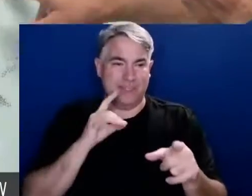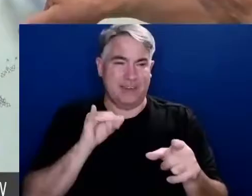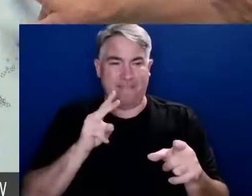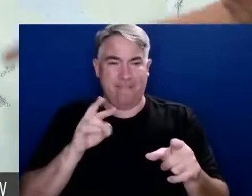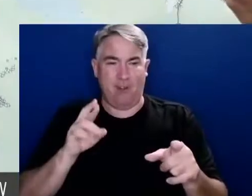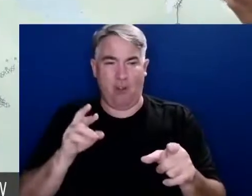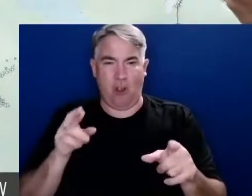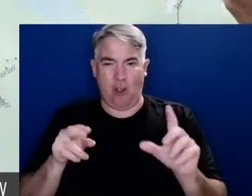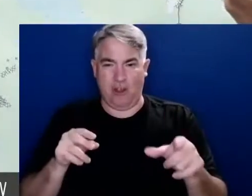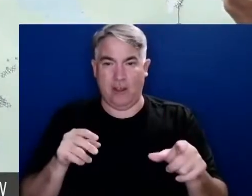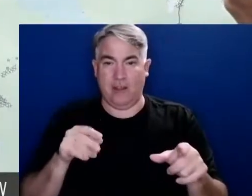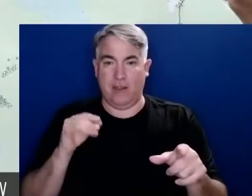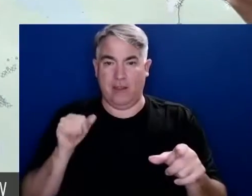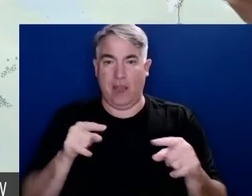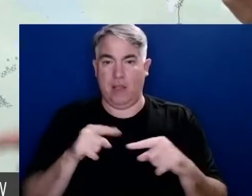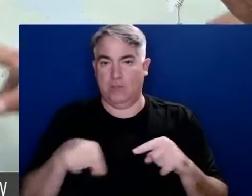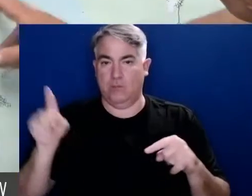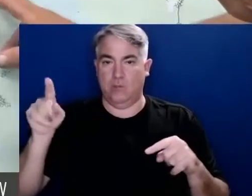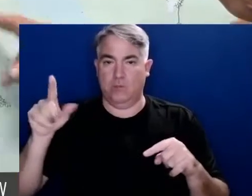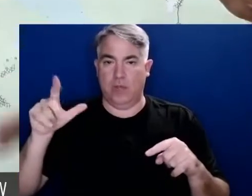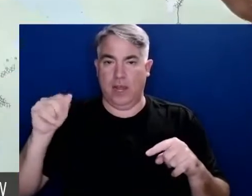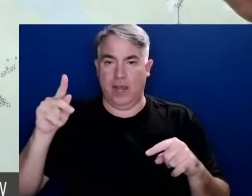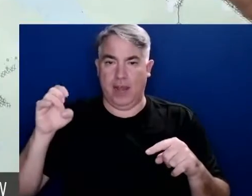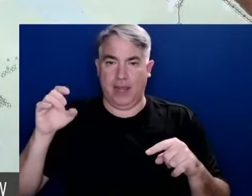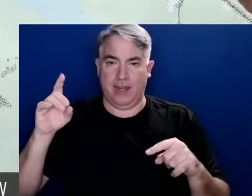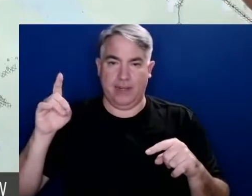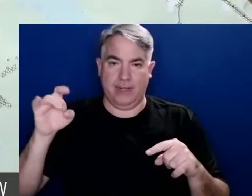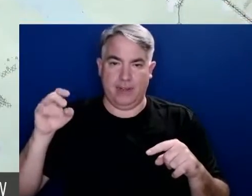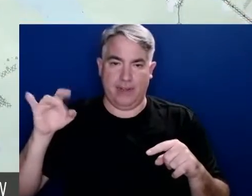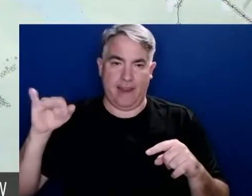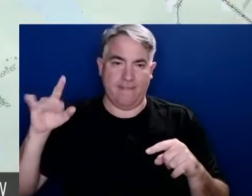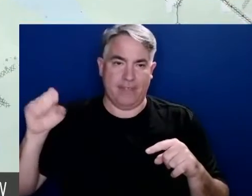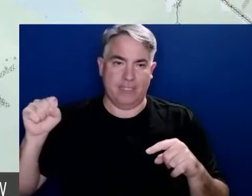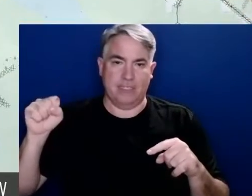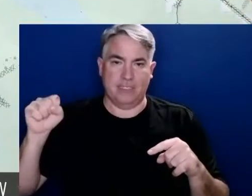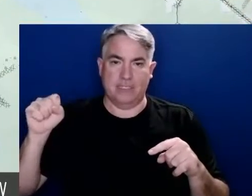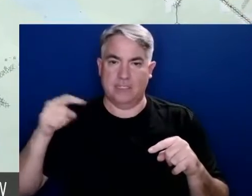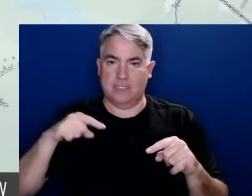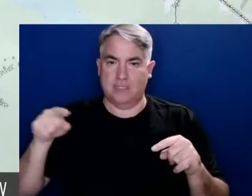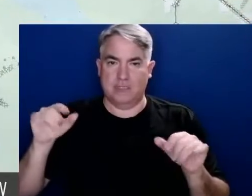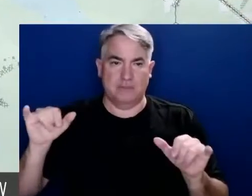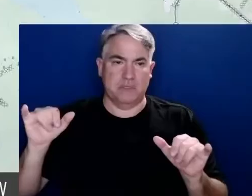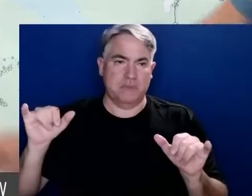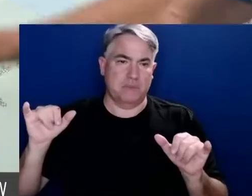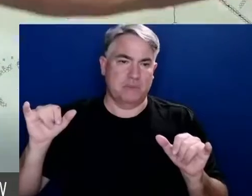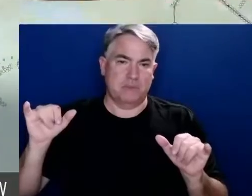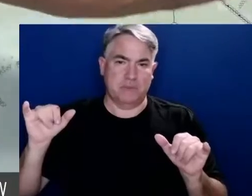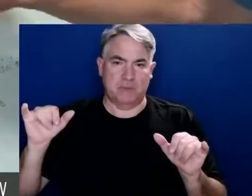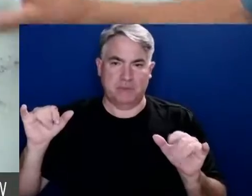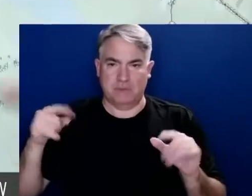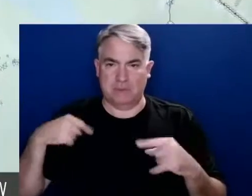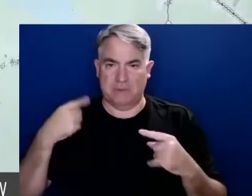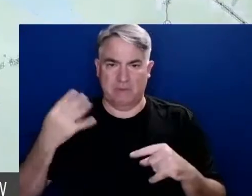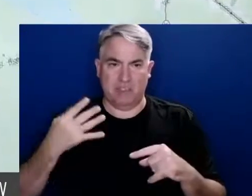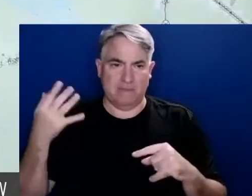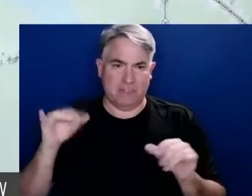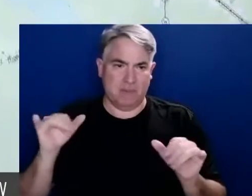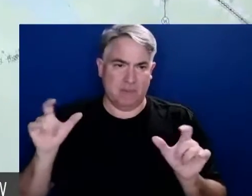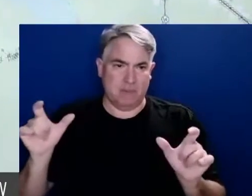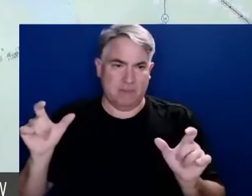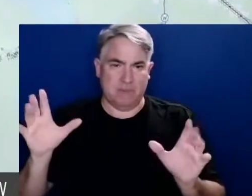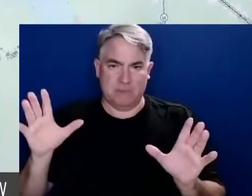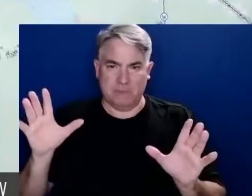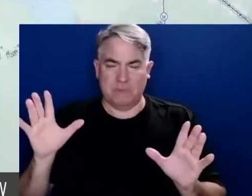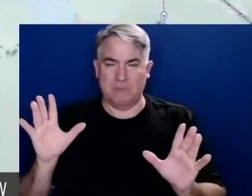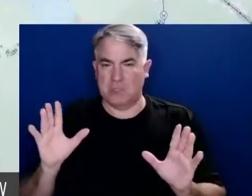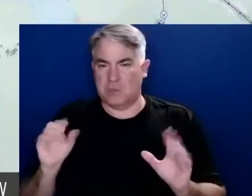Lake Davis. That hasn't moved for probably 4 or 5 days. We're in that mode where we keep moving that equipment farther